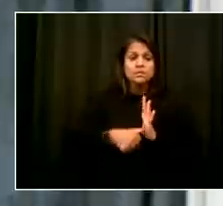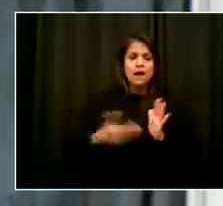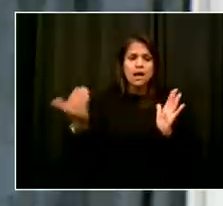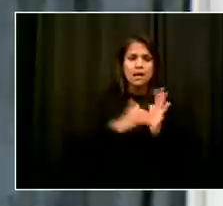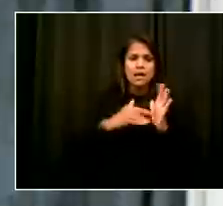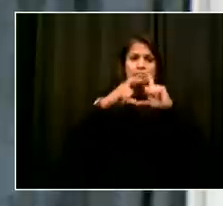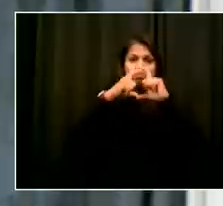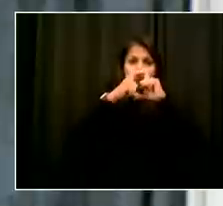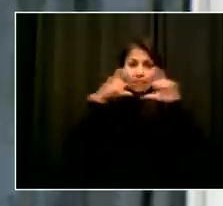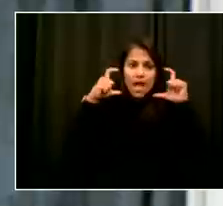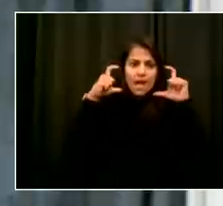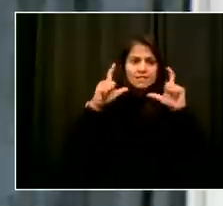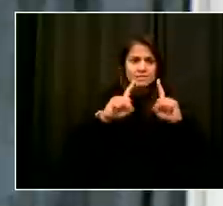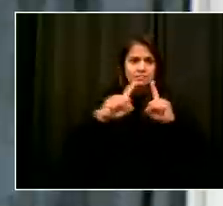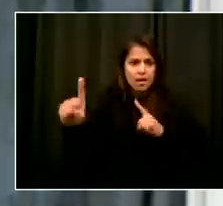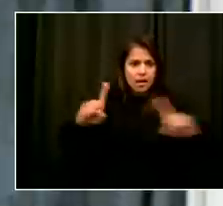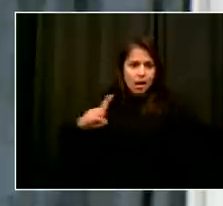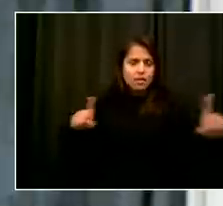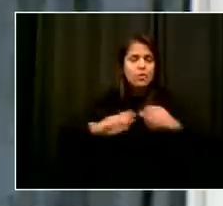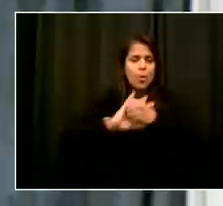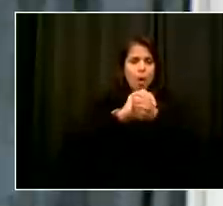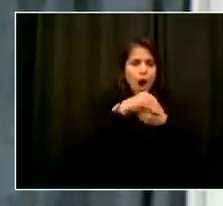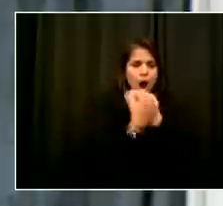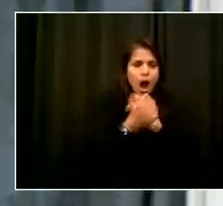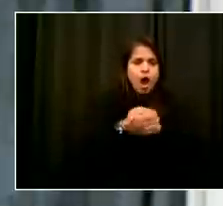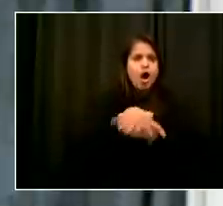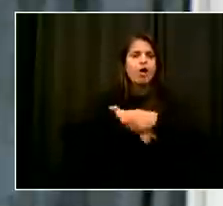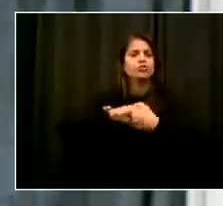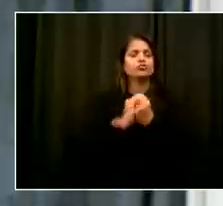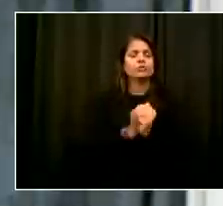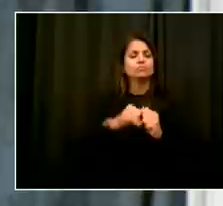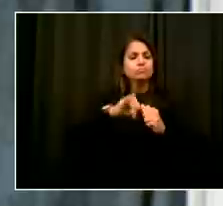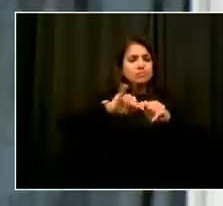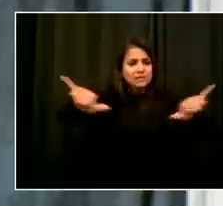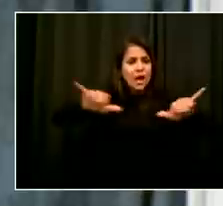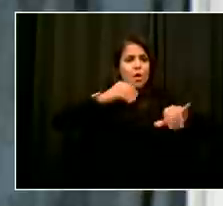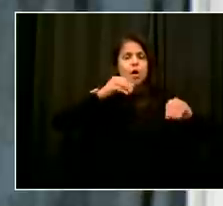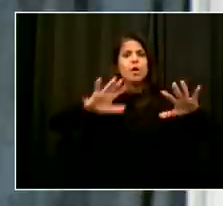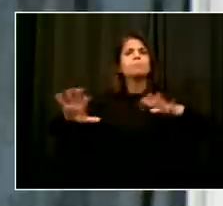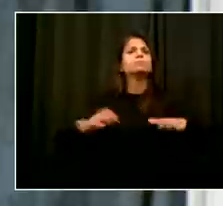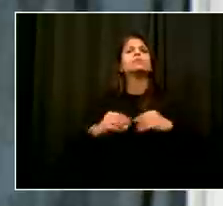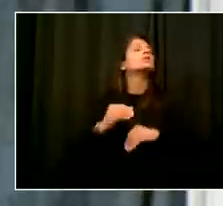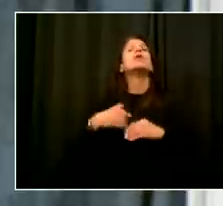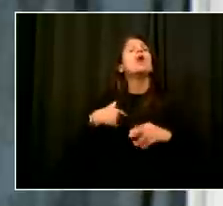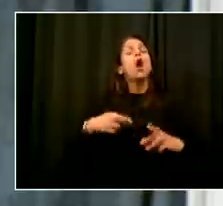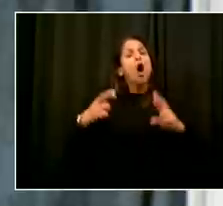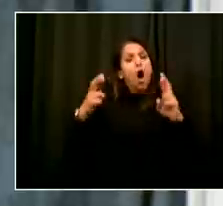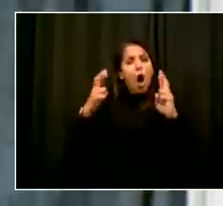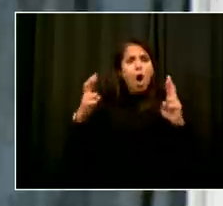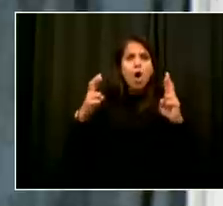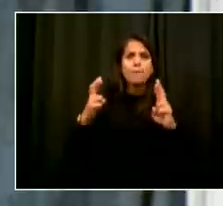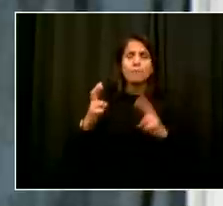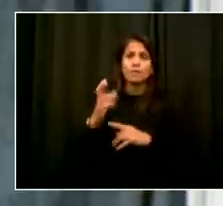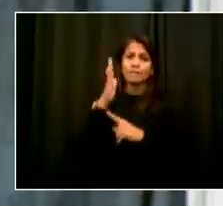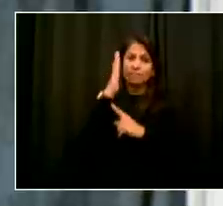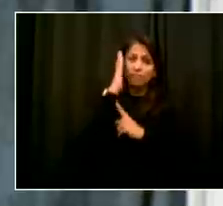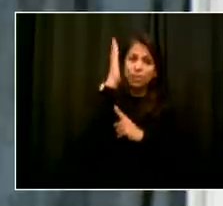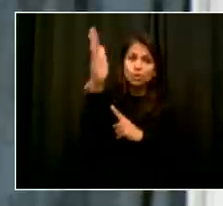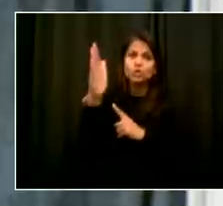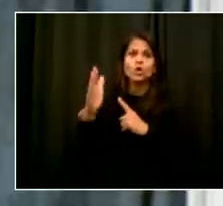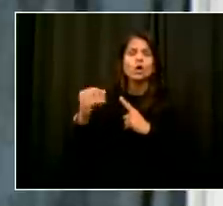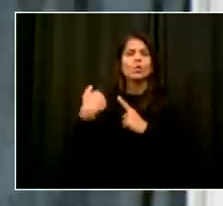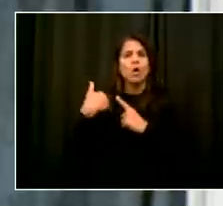all continue to apply. I do hope there will come a point where we understand more about immunity to